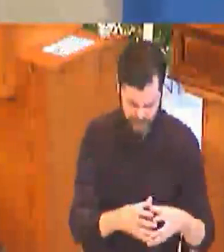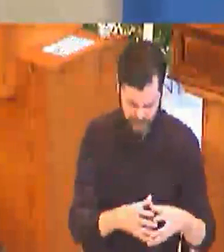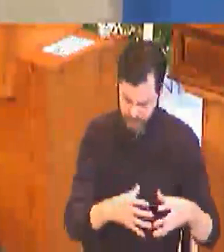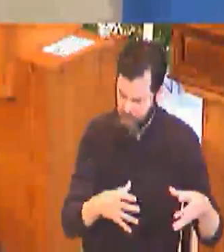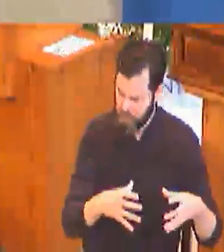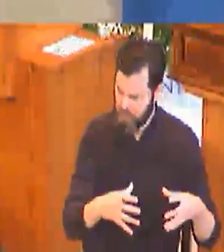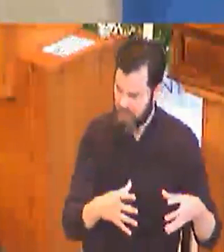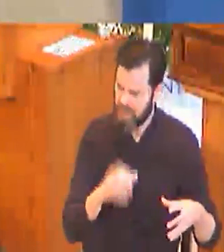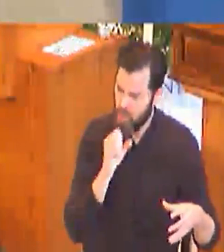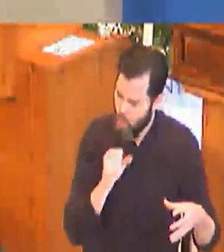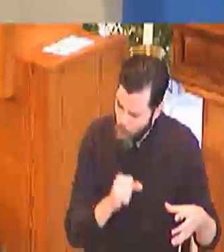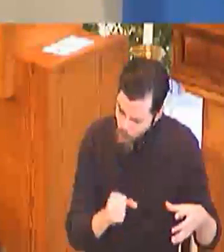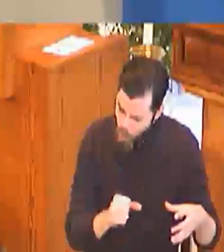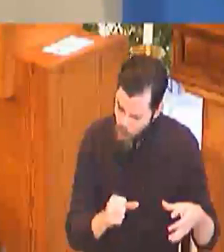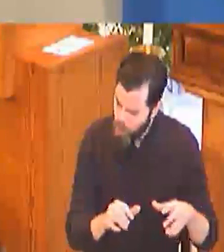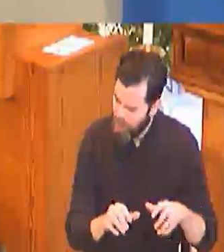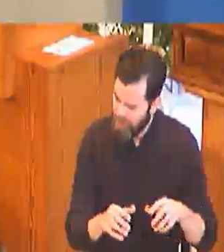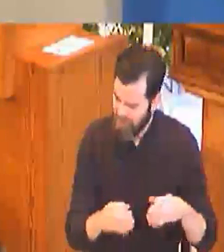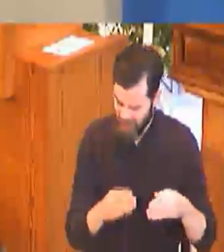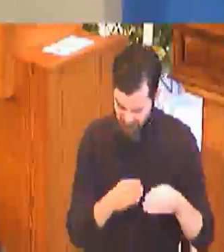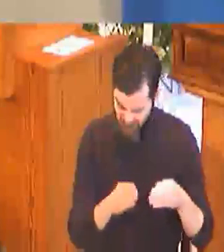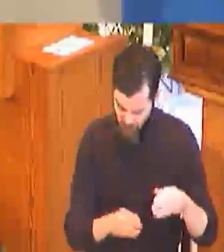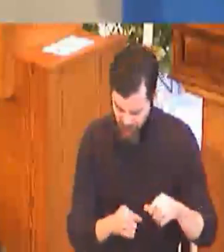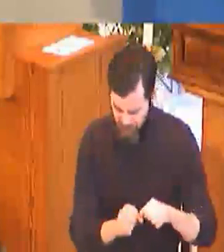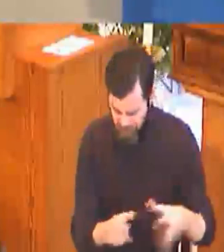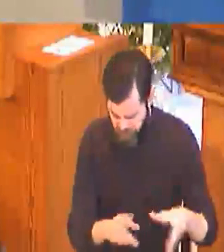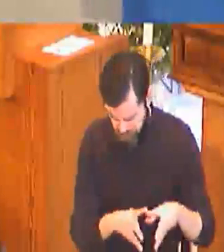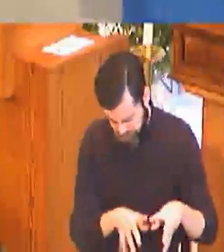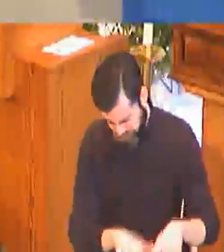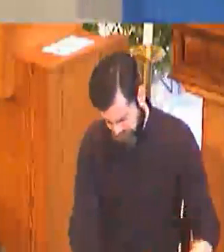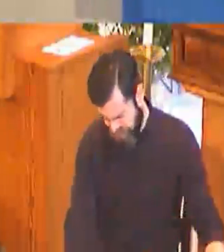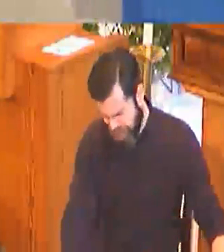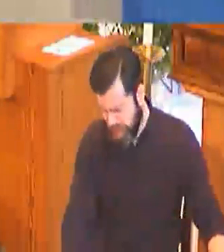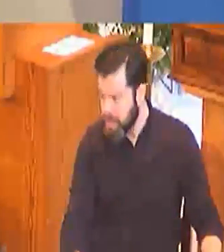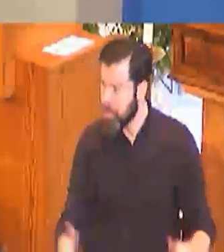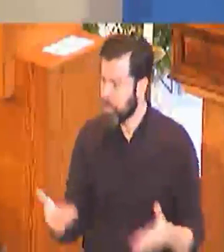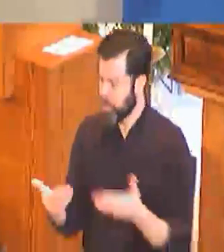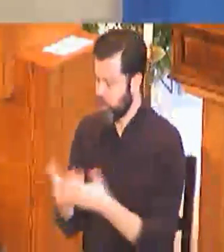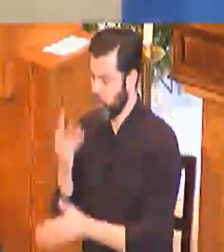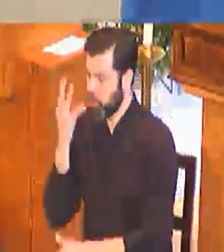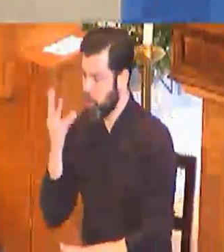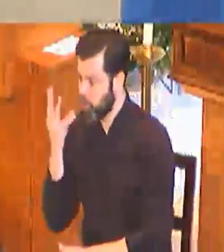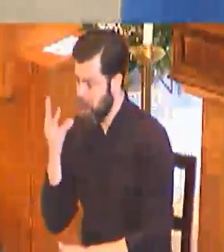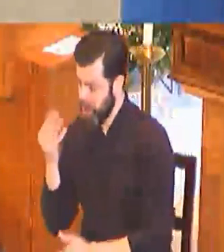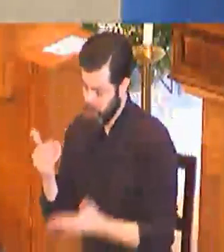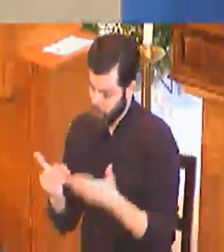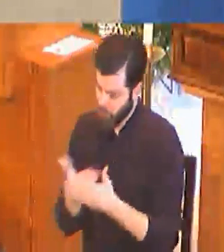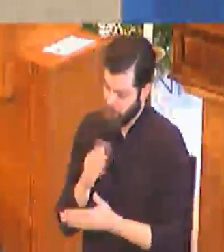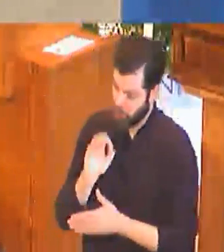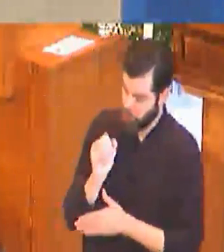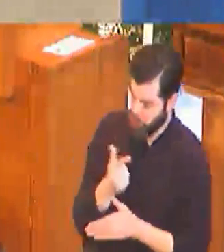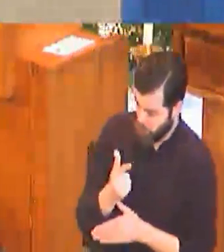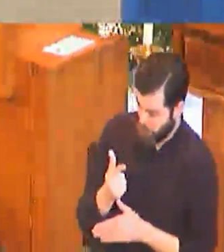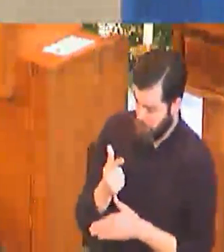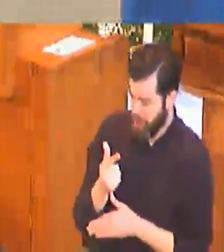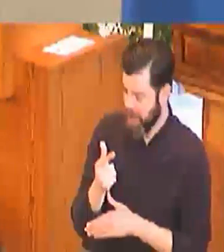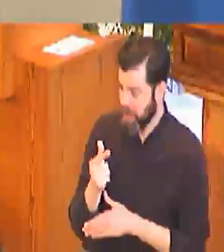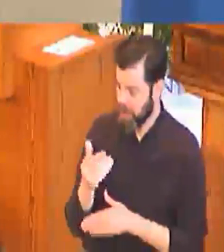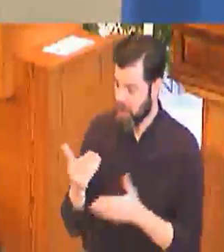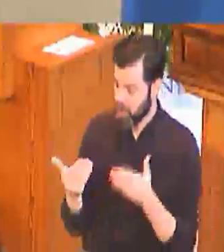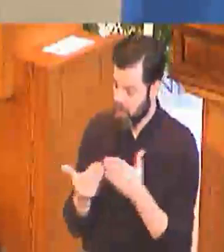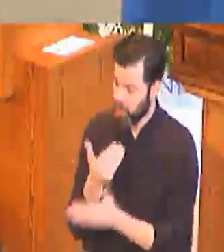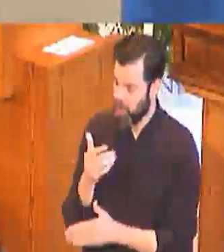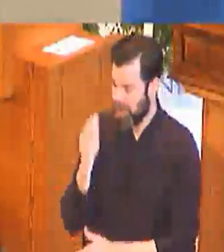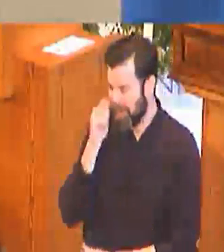expansiveness that can happen. The new wine can grow and ferment. I believe that this is the